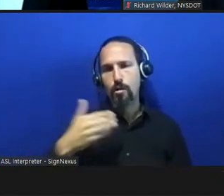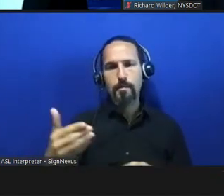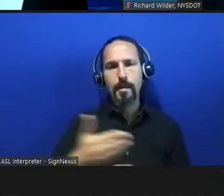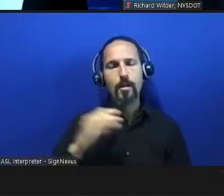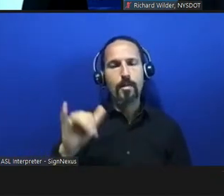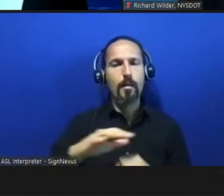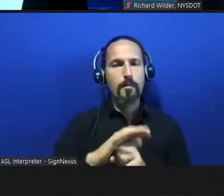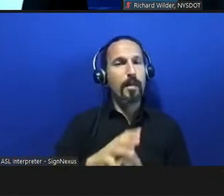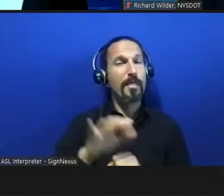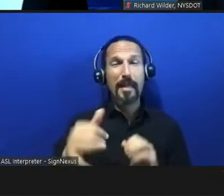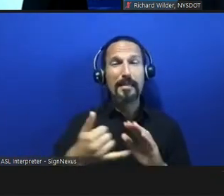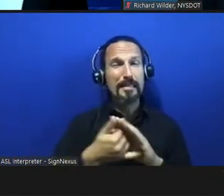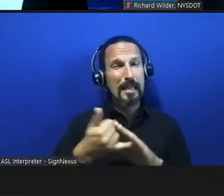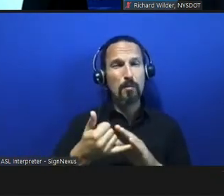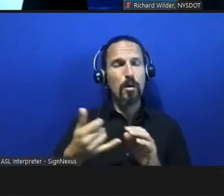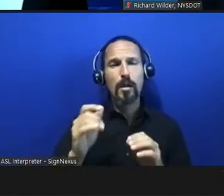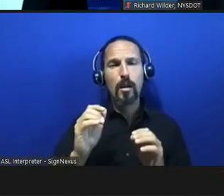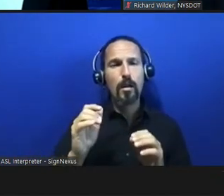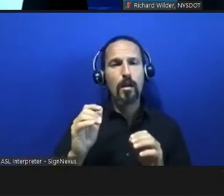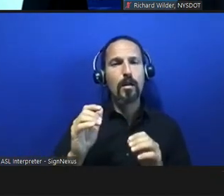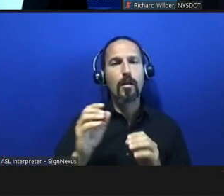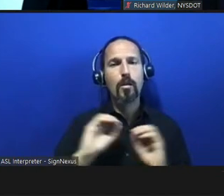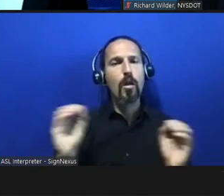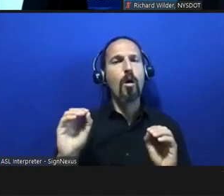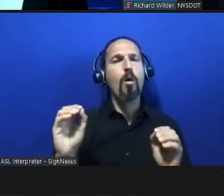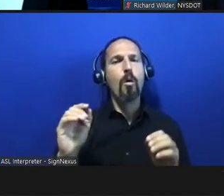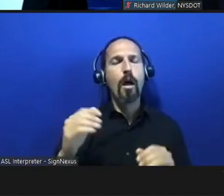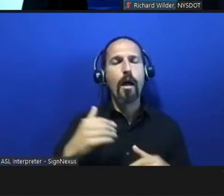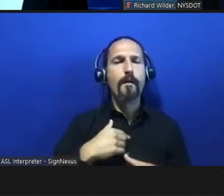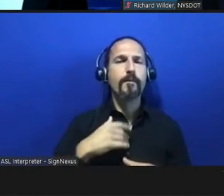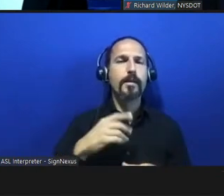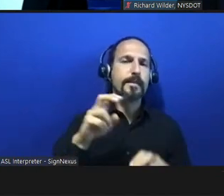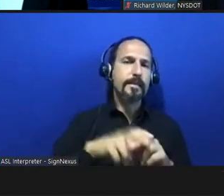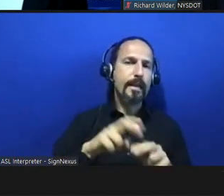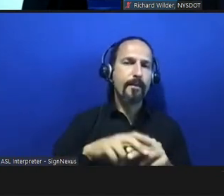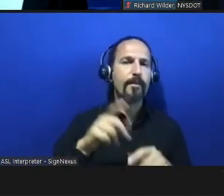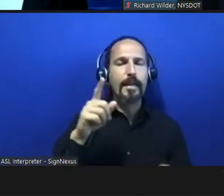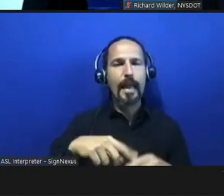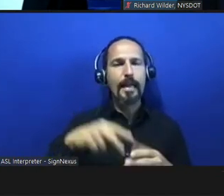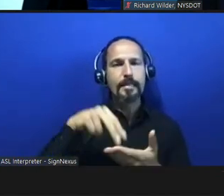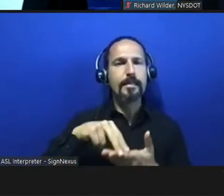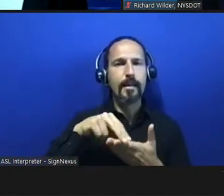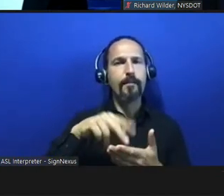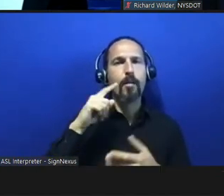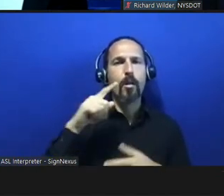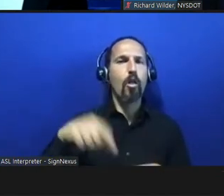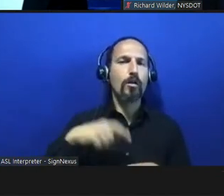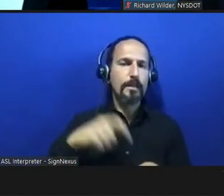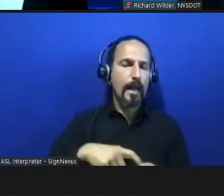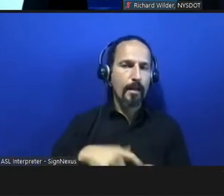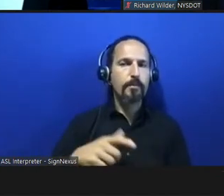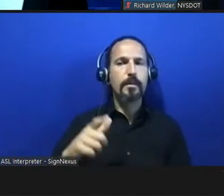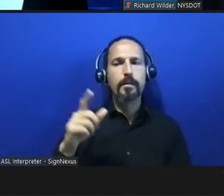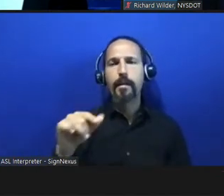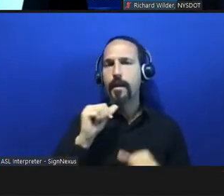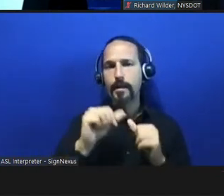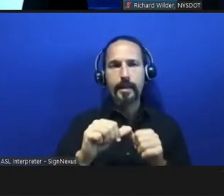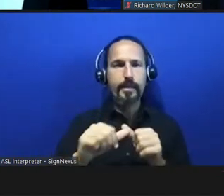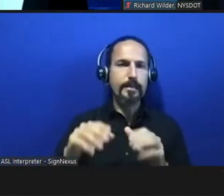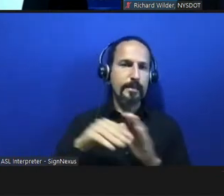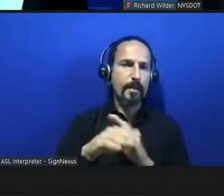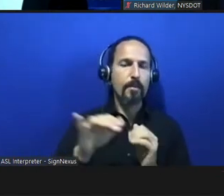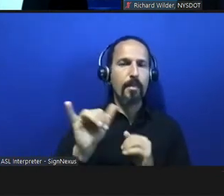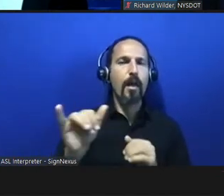the subway does not guarantee seating for elderly and those who cannot stand for decent periods of time it also does not have consistent accessibility